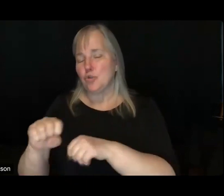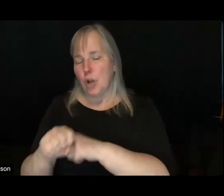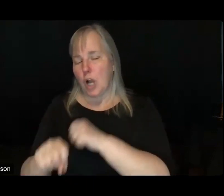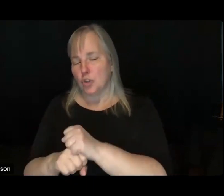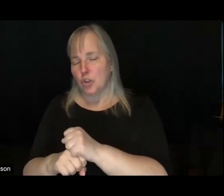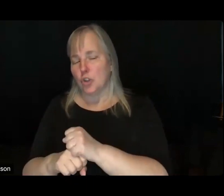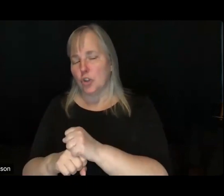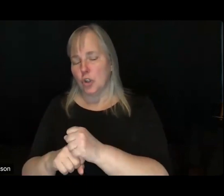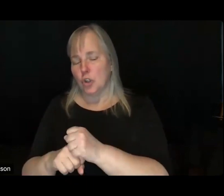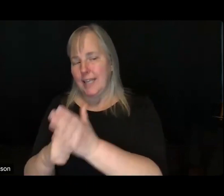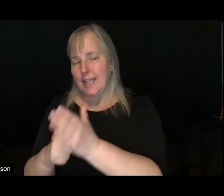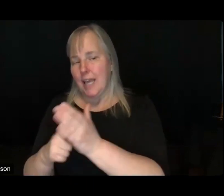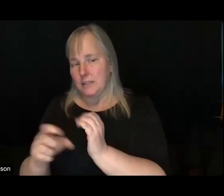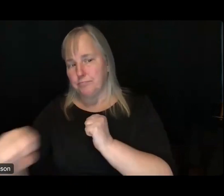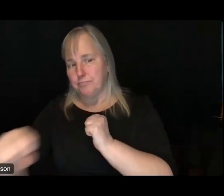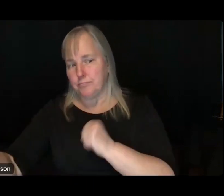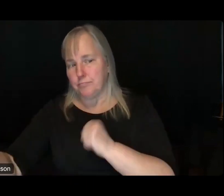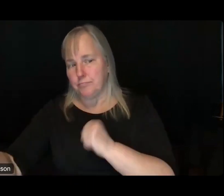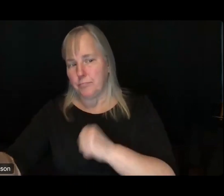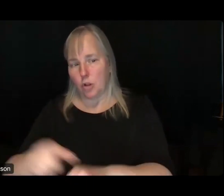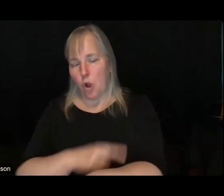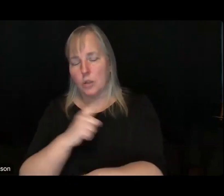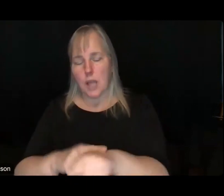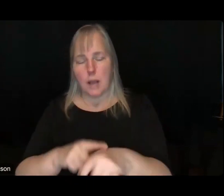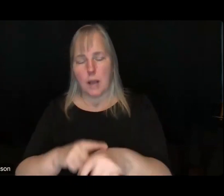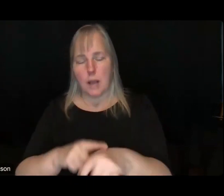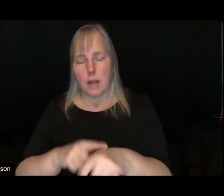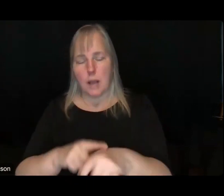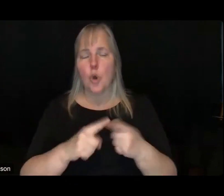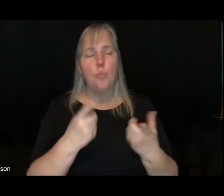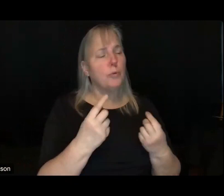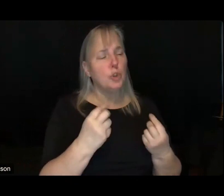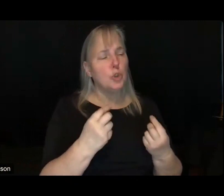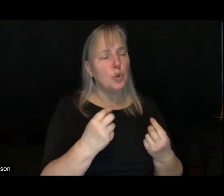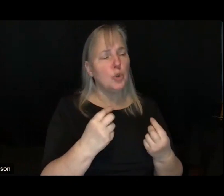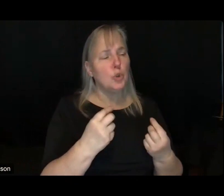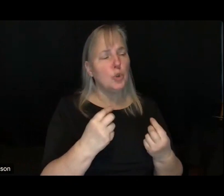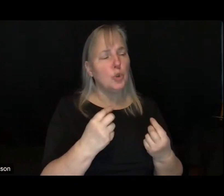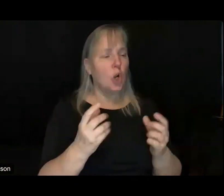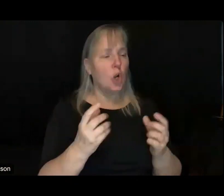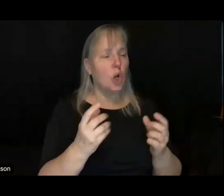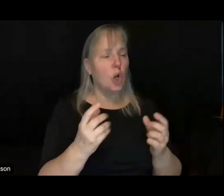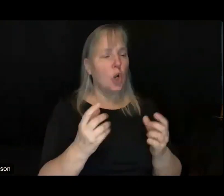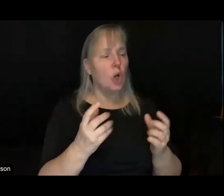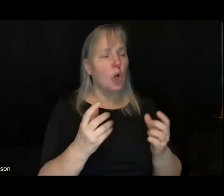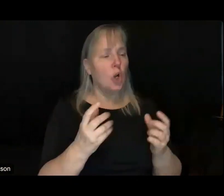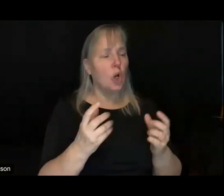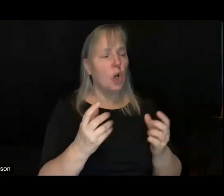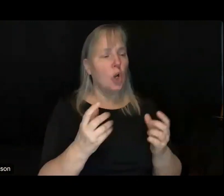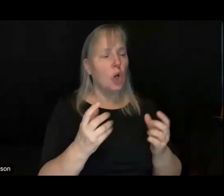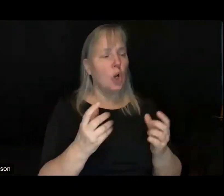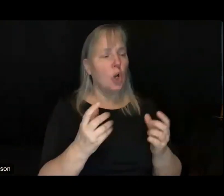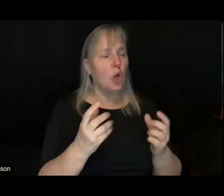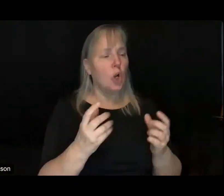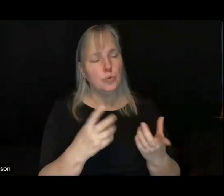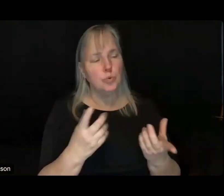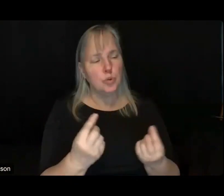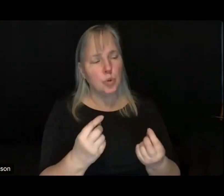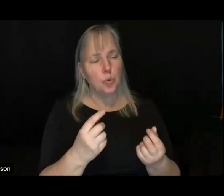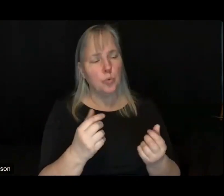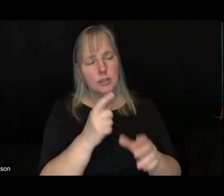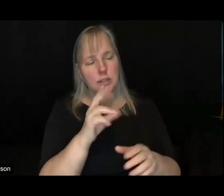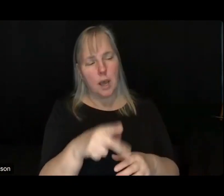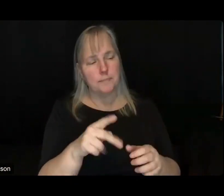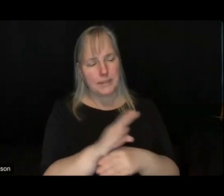doing or doing more of, or continuing to do to help with startups that you work with? Sure. I think one